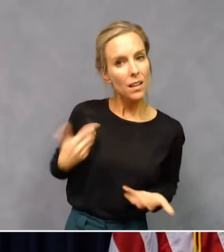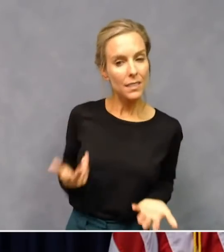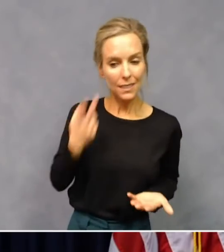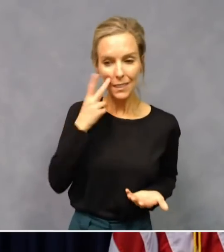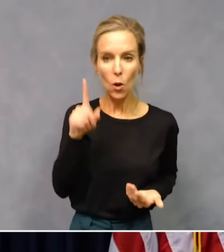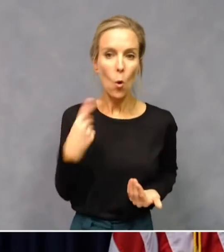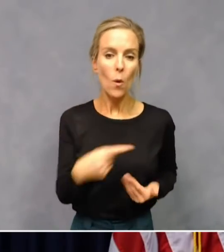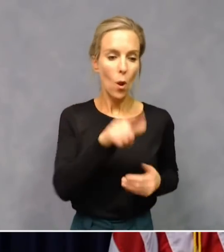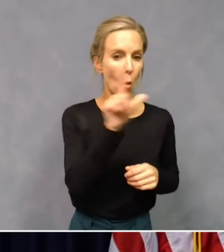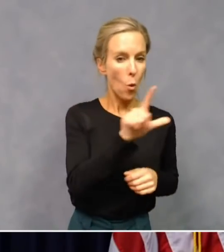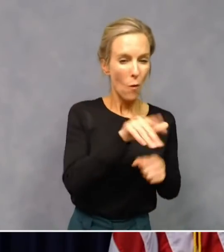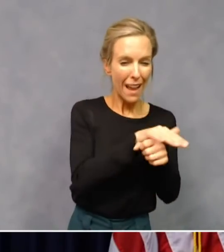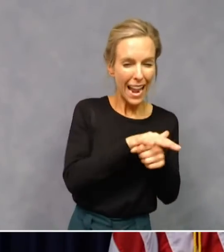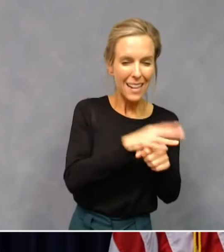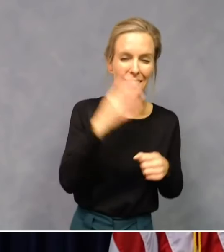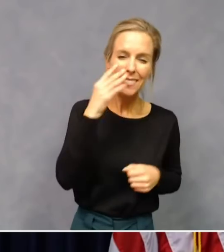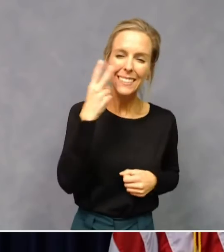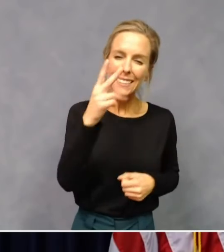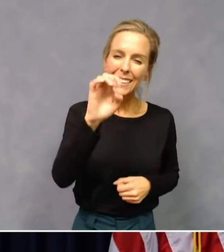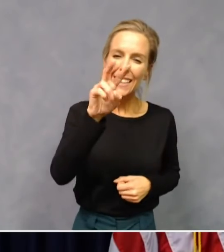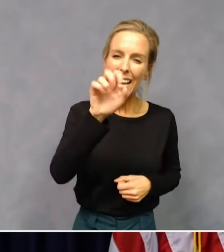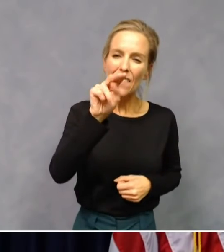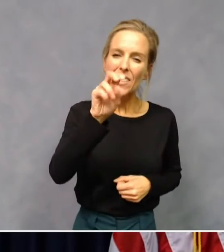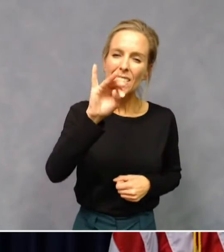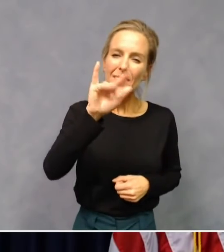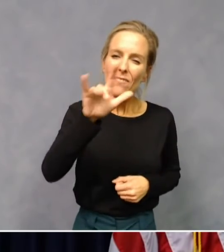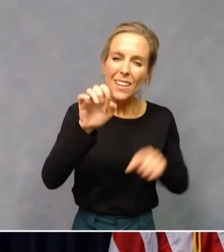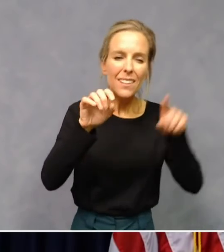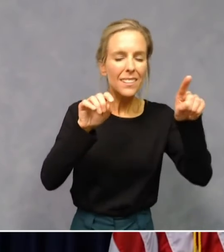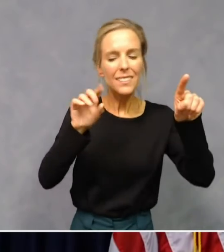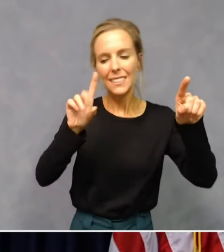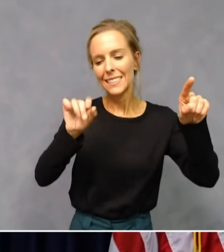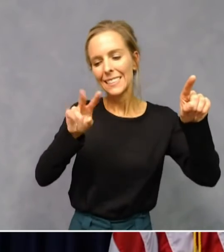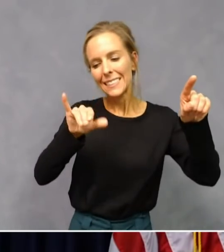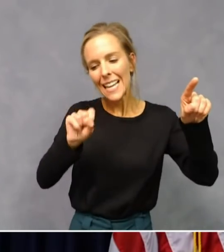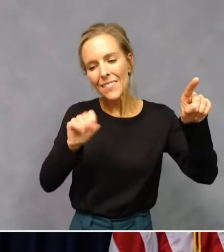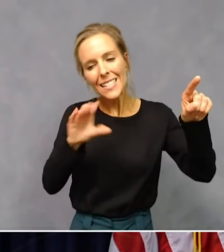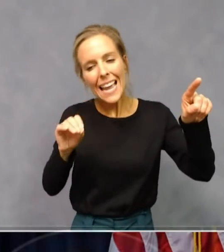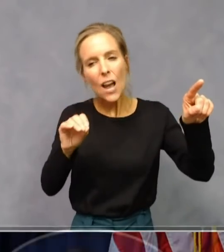the Evansville, Henderson, Davis County, Union County area,